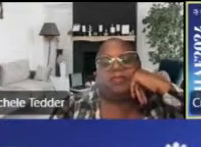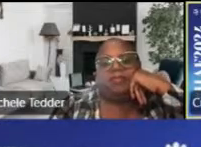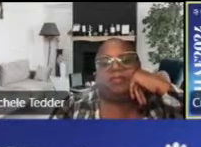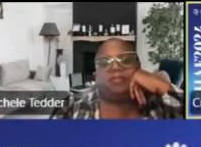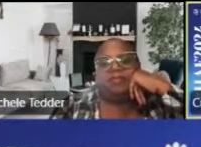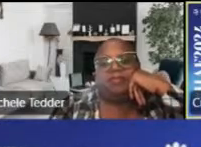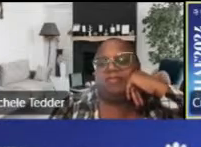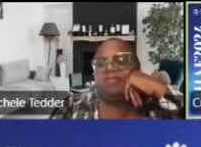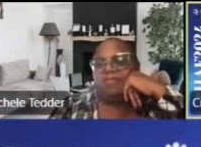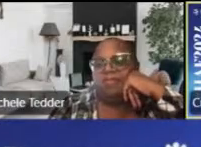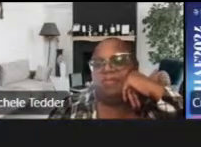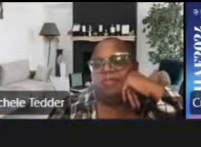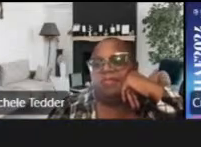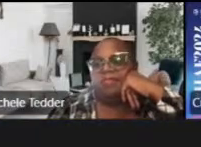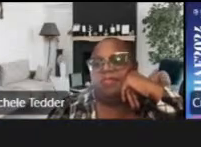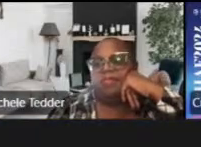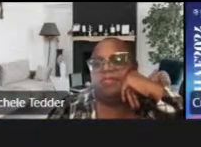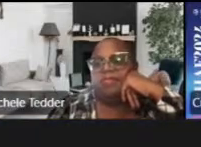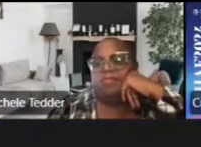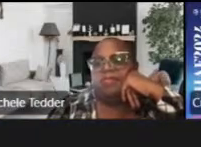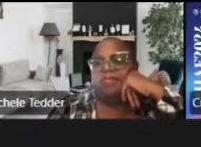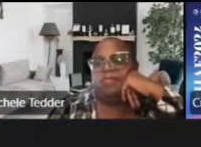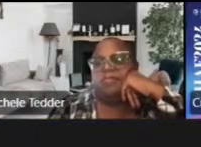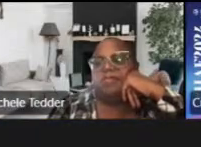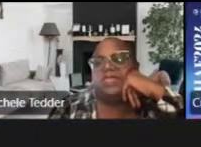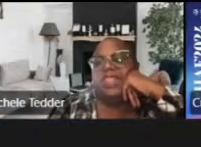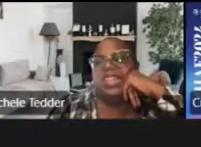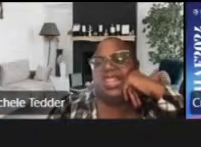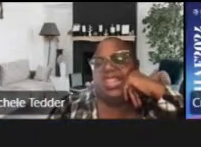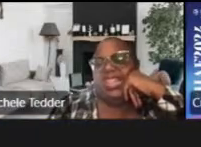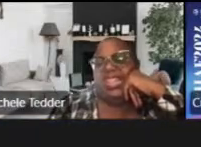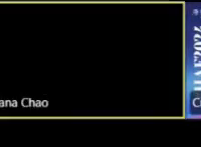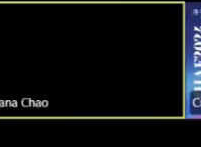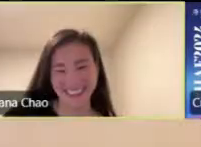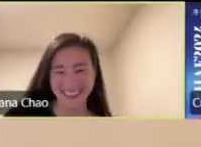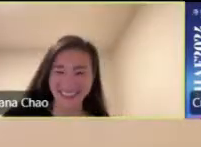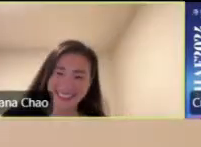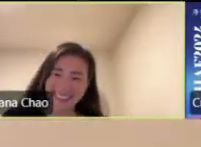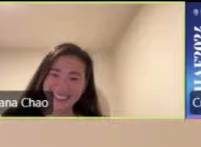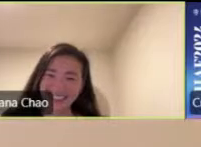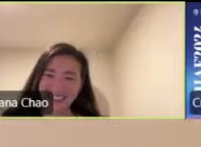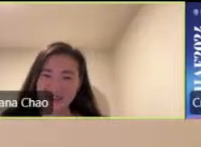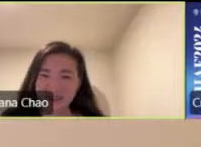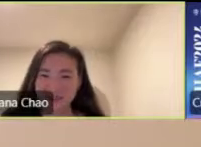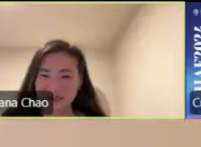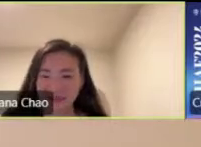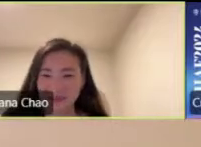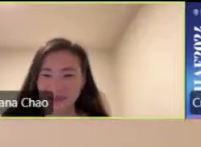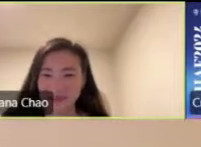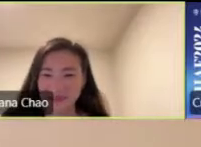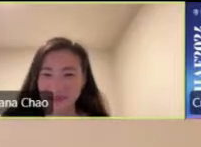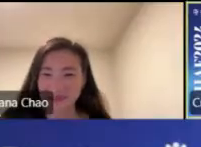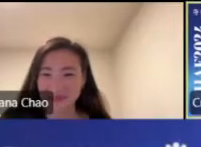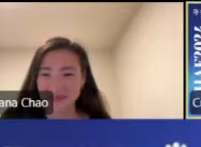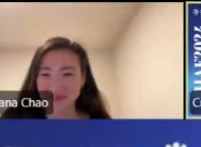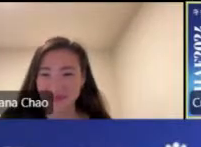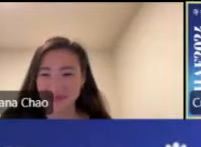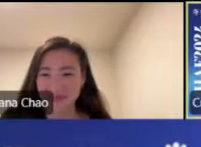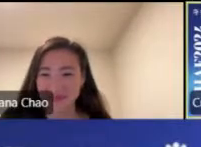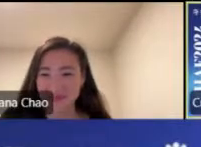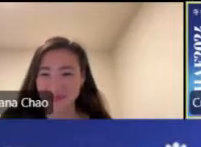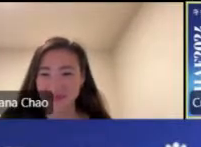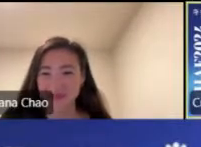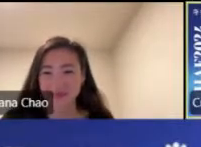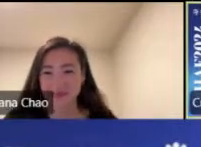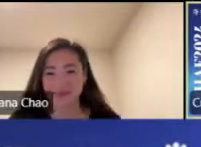like myself remember the song, Let's Talk About Sex. So we have on our